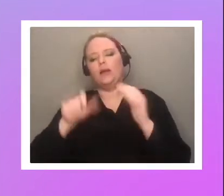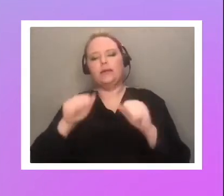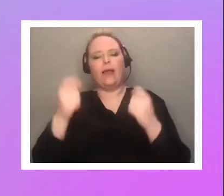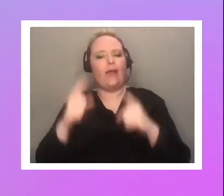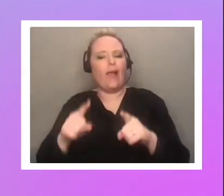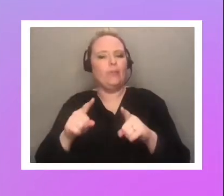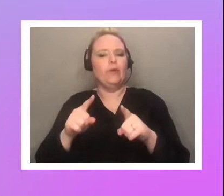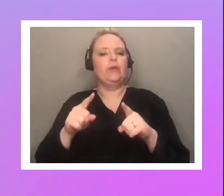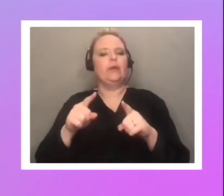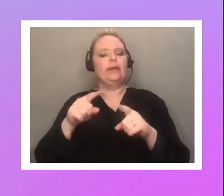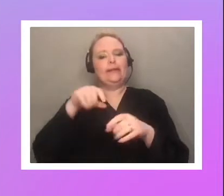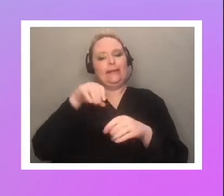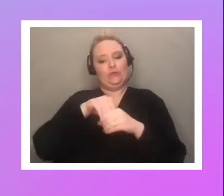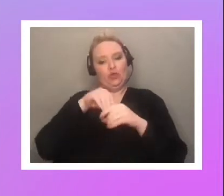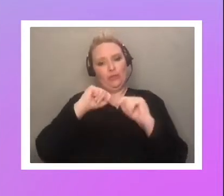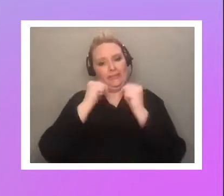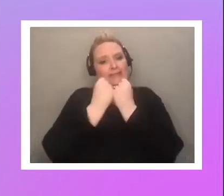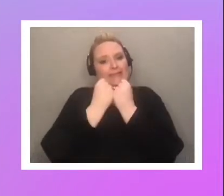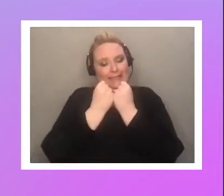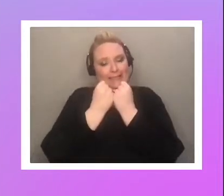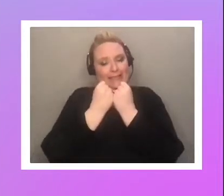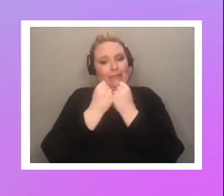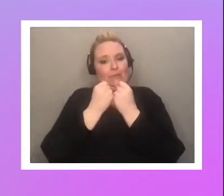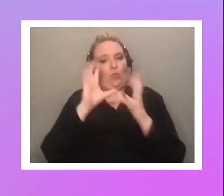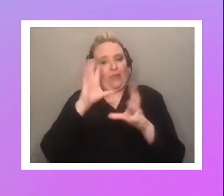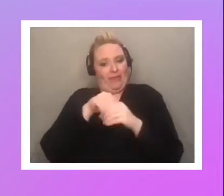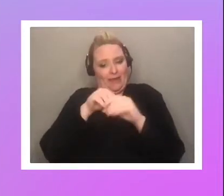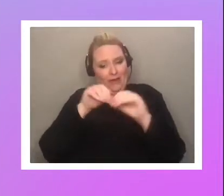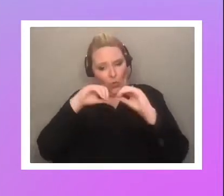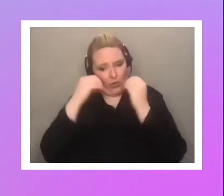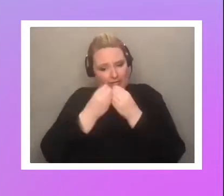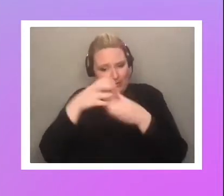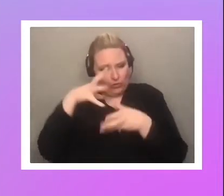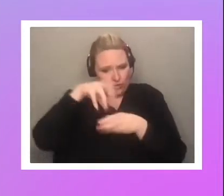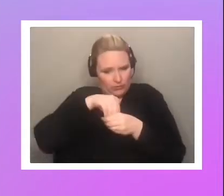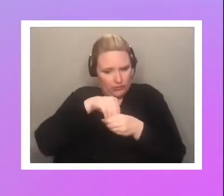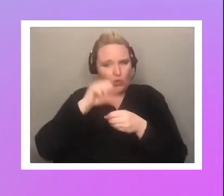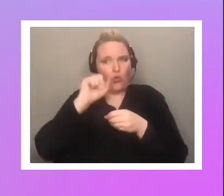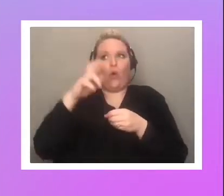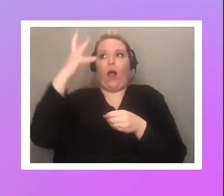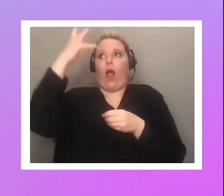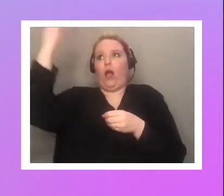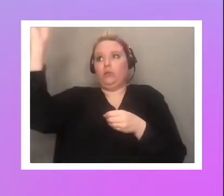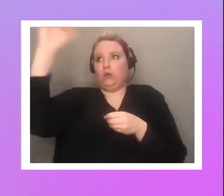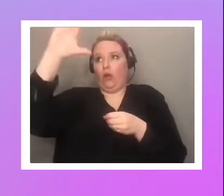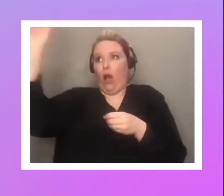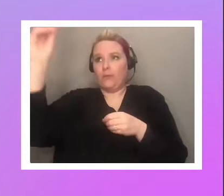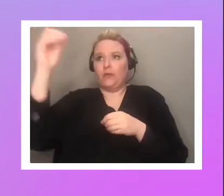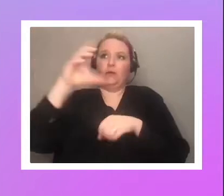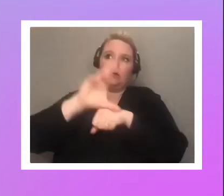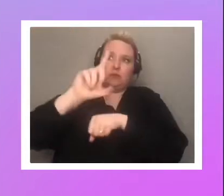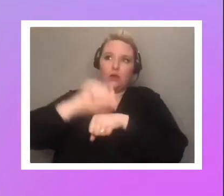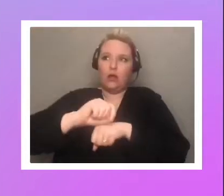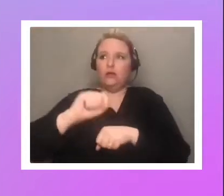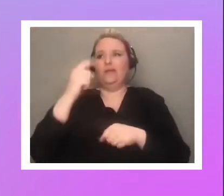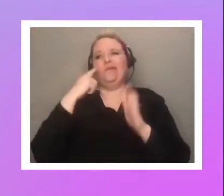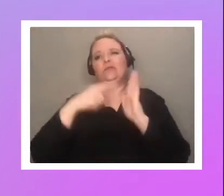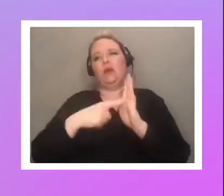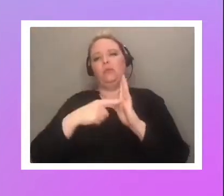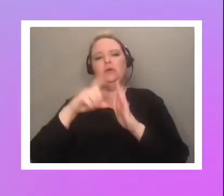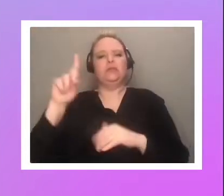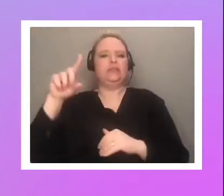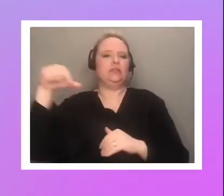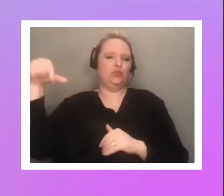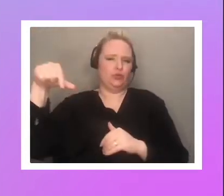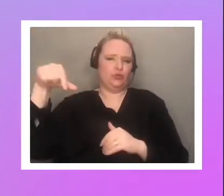via internal team to a company or organization, or an external consultant like DQ,